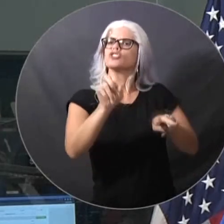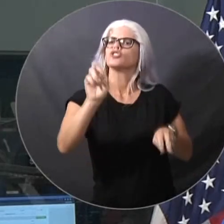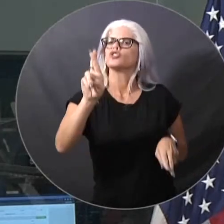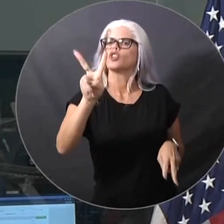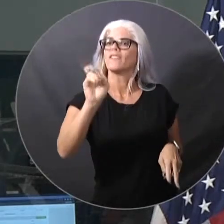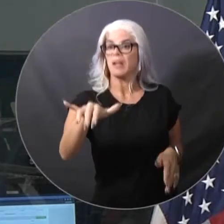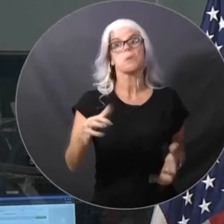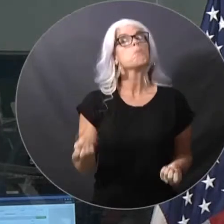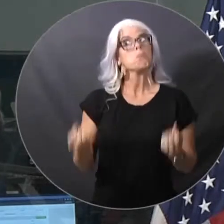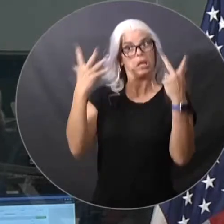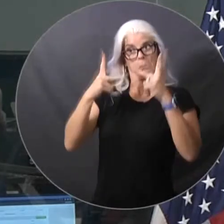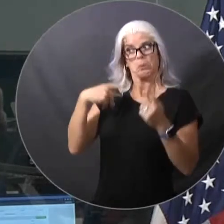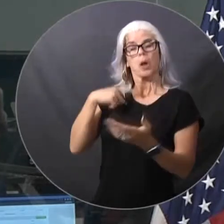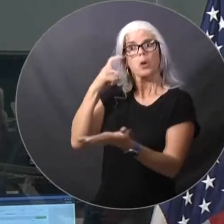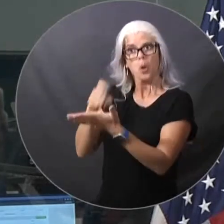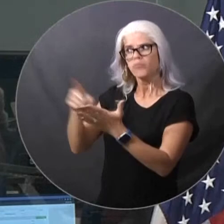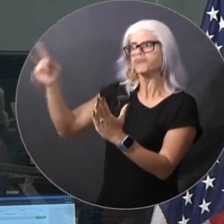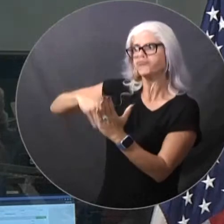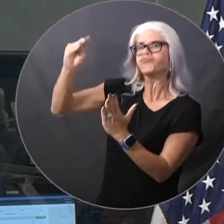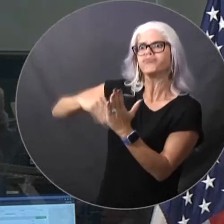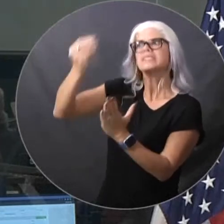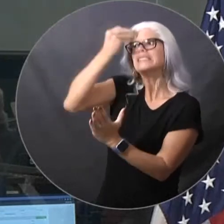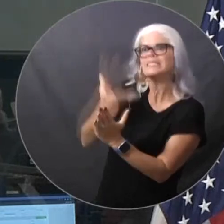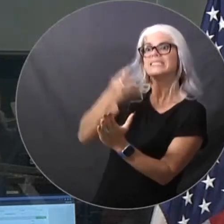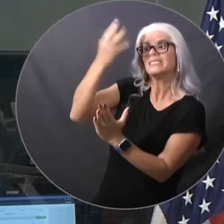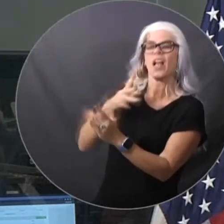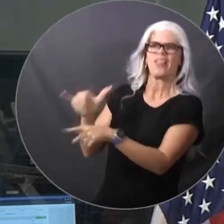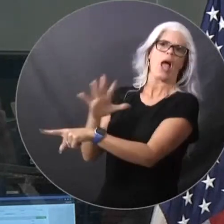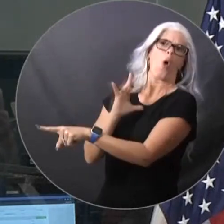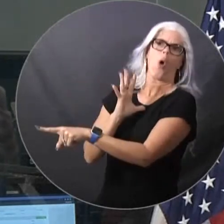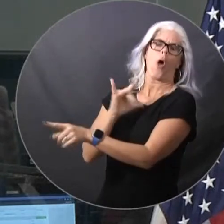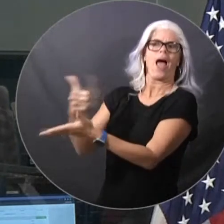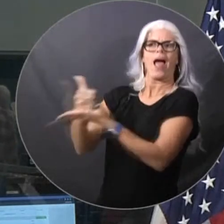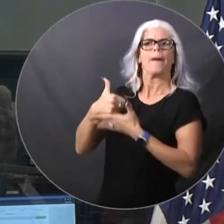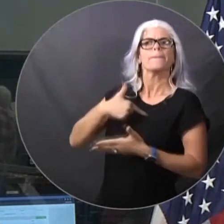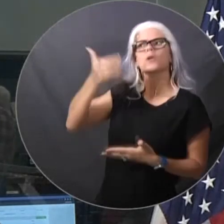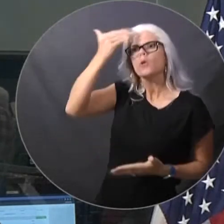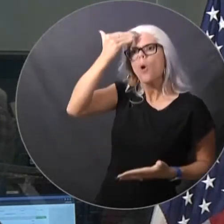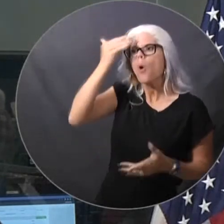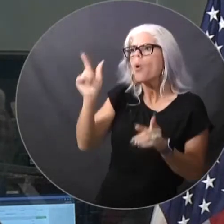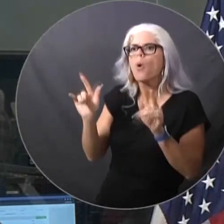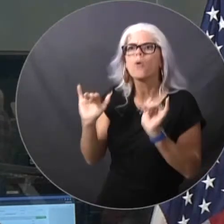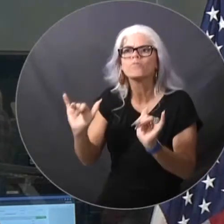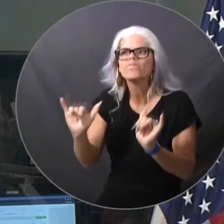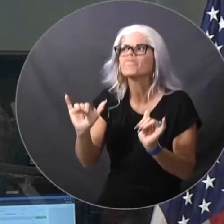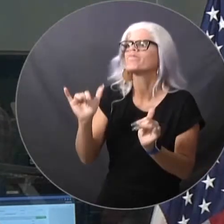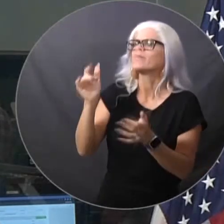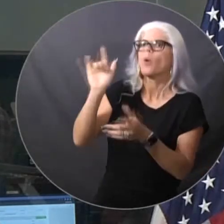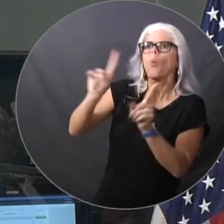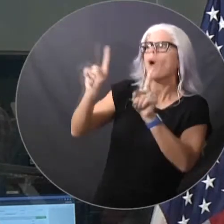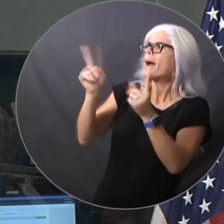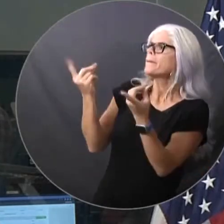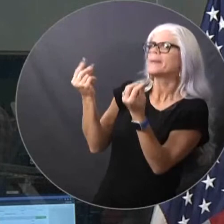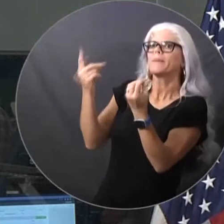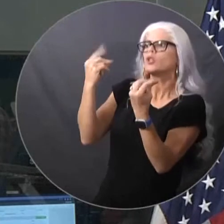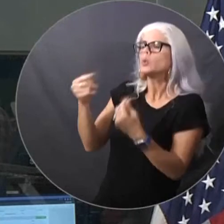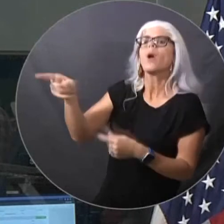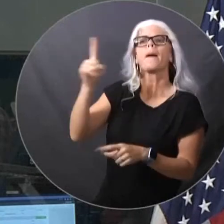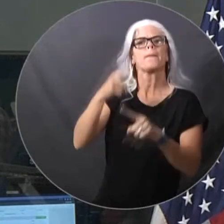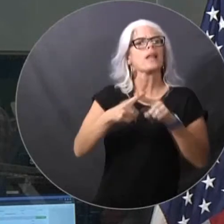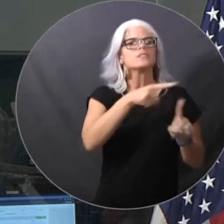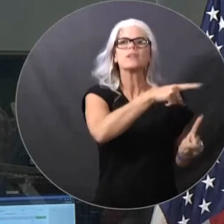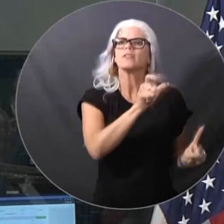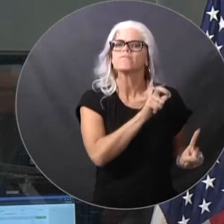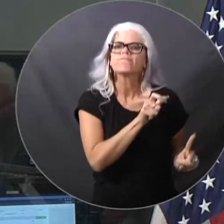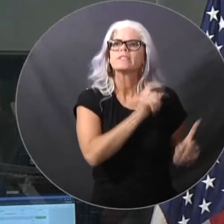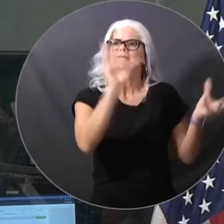give us that information. That helps us provide critical information to first responders about the demographics of your household so that they can